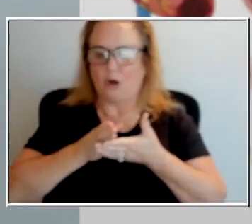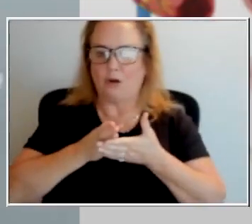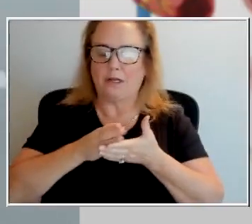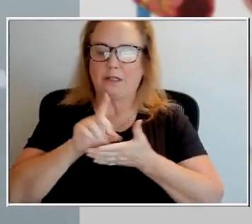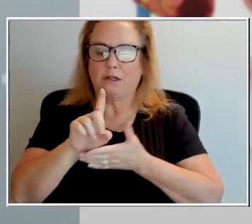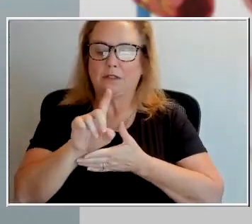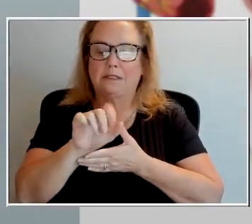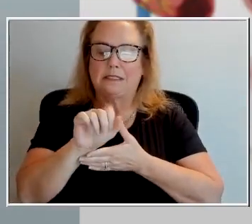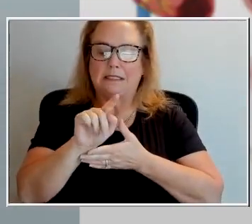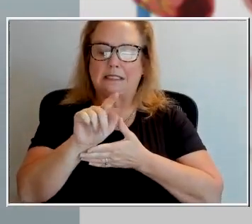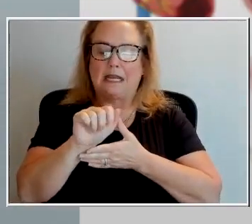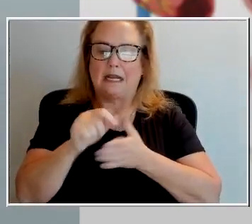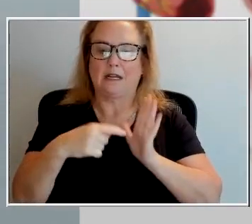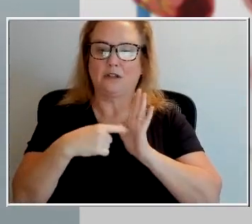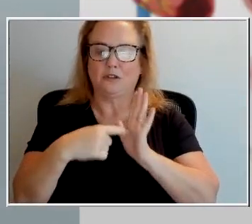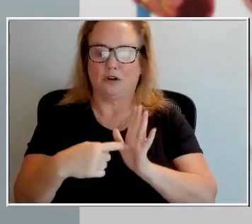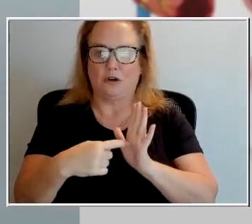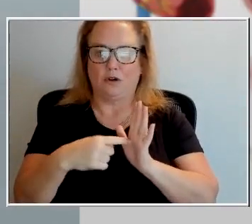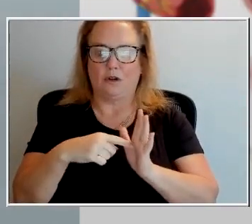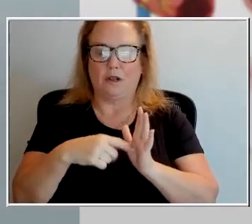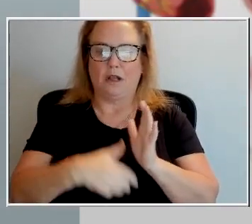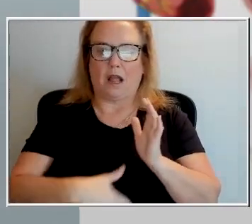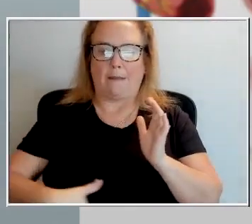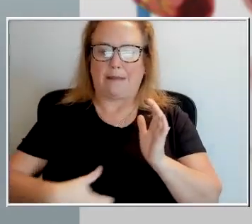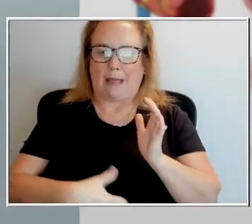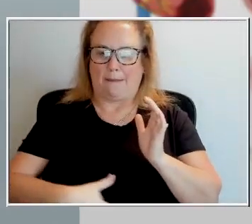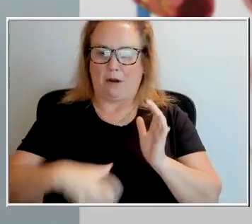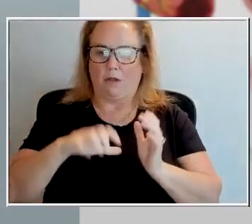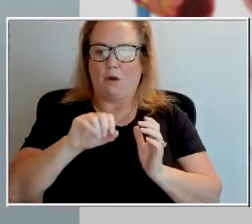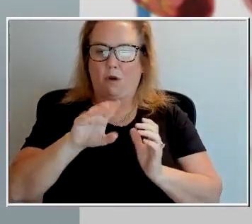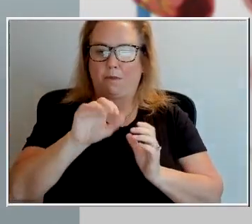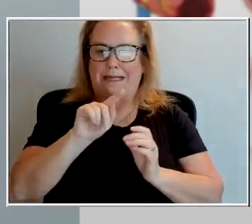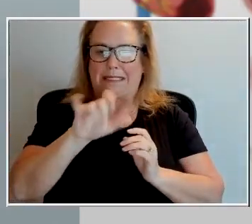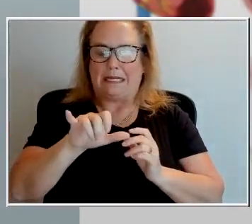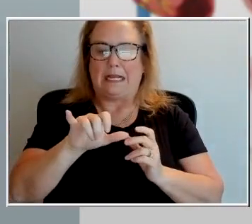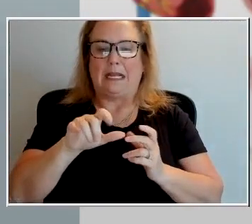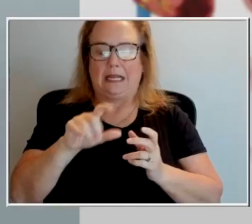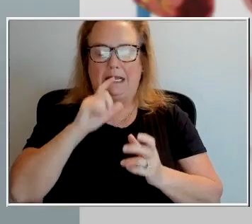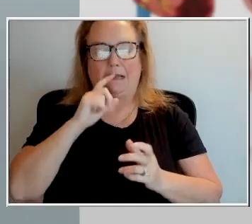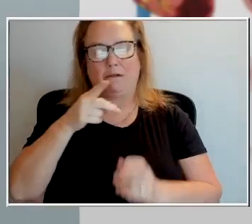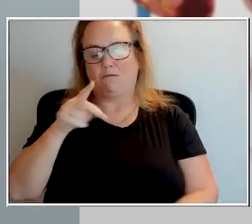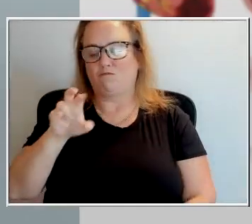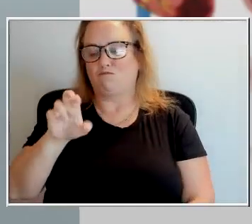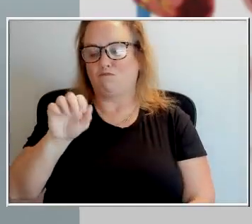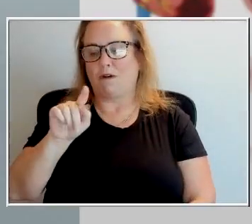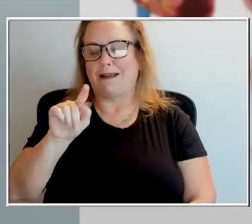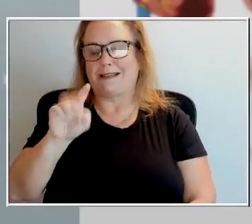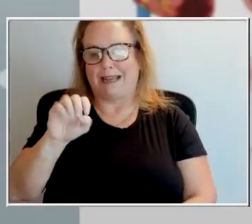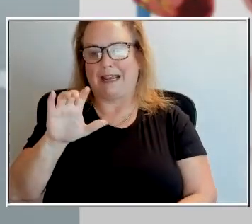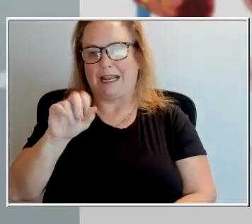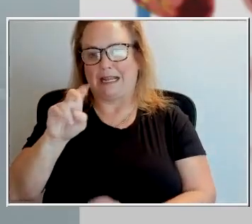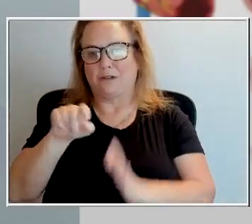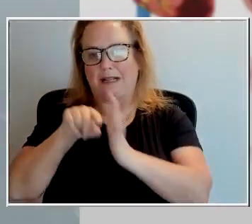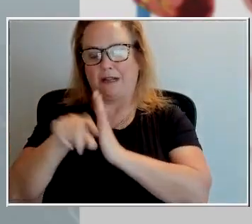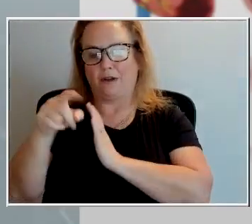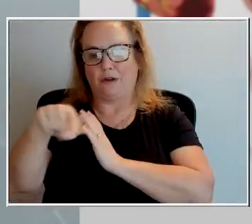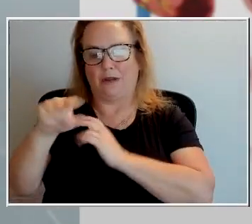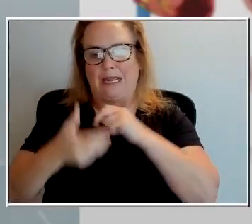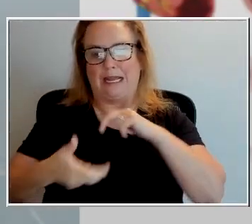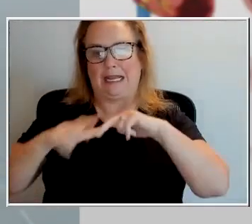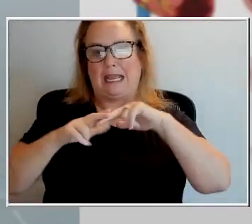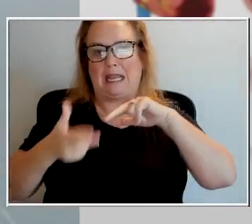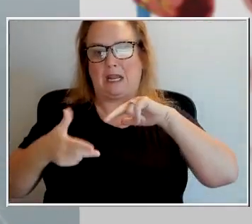associating especially abdominal obesity and fatal prostate cancer. And then also gaining weight after